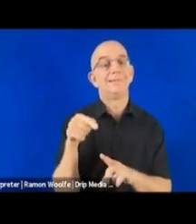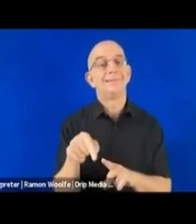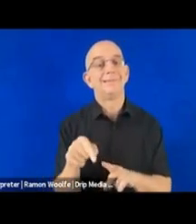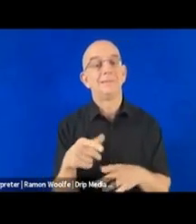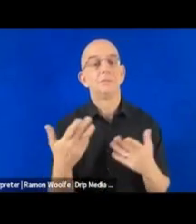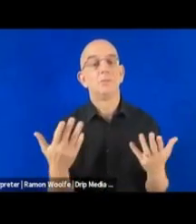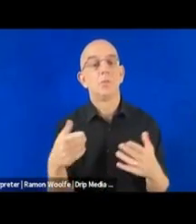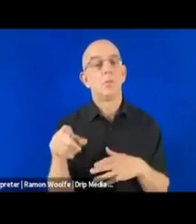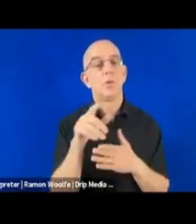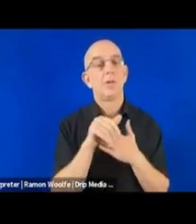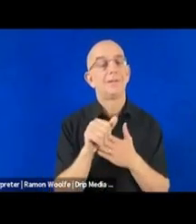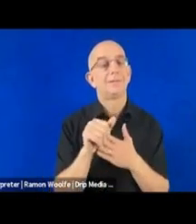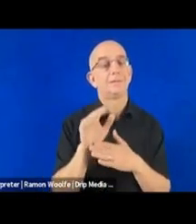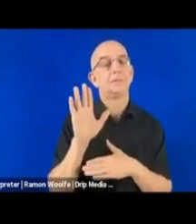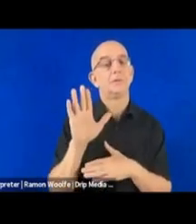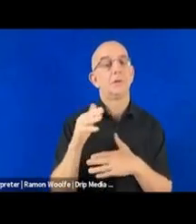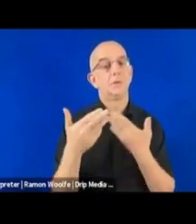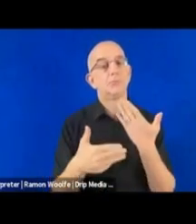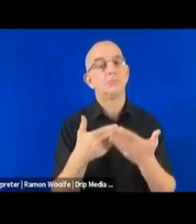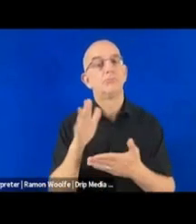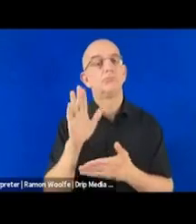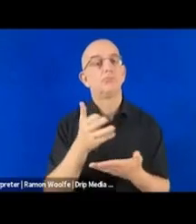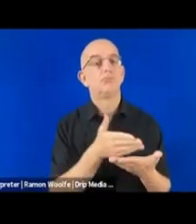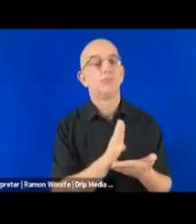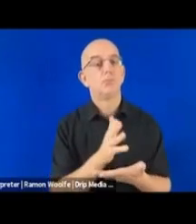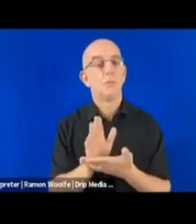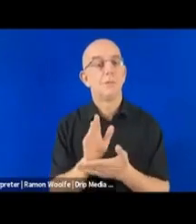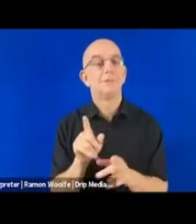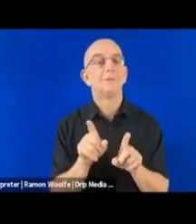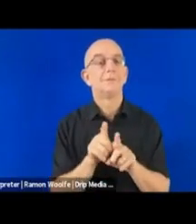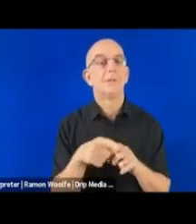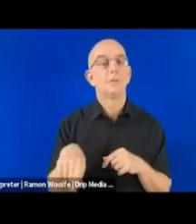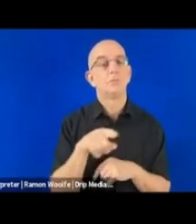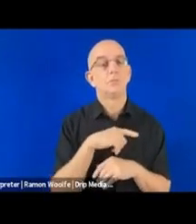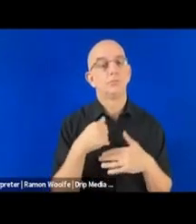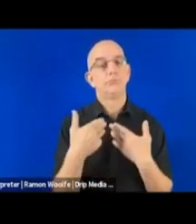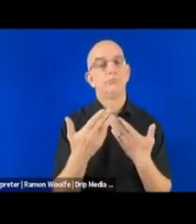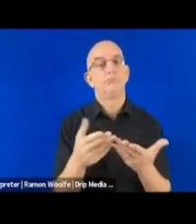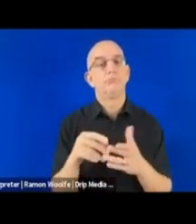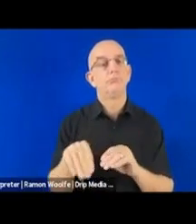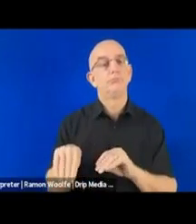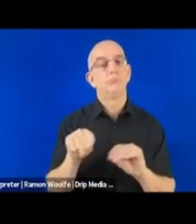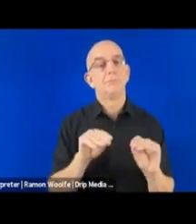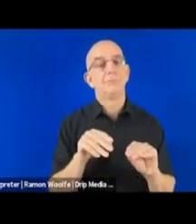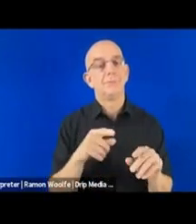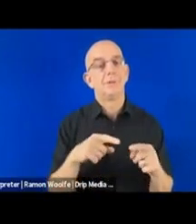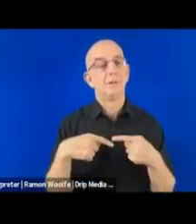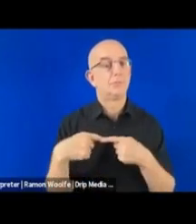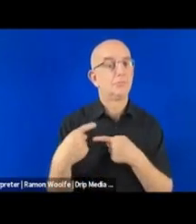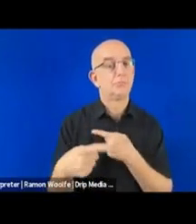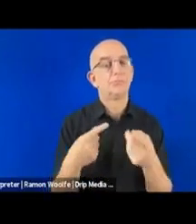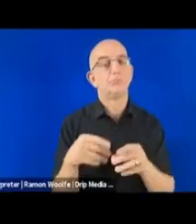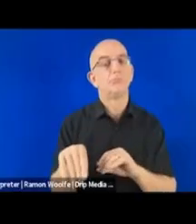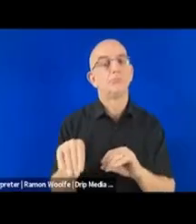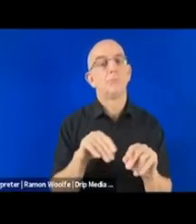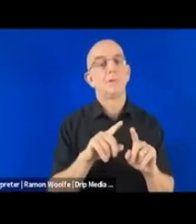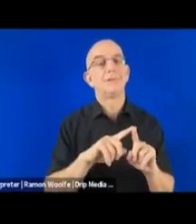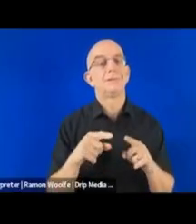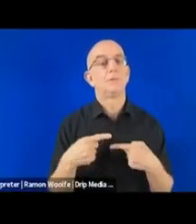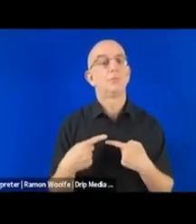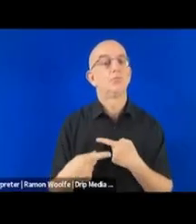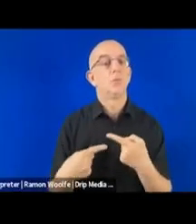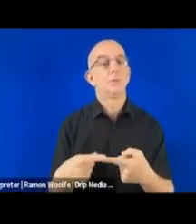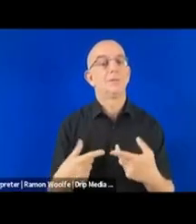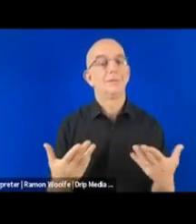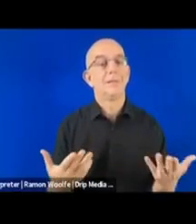implement it to other individuals, and then there's more sustainability when it comes to transform, the package of transform.